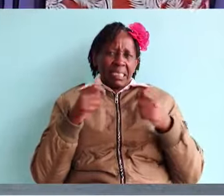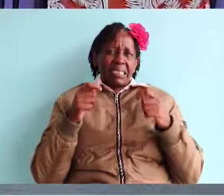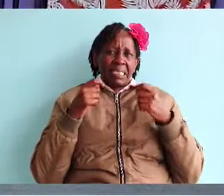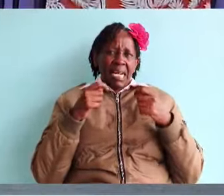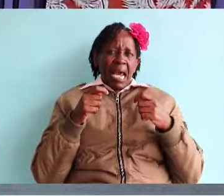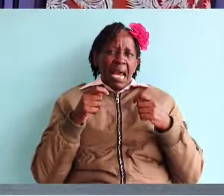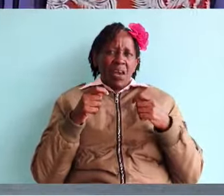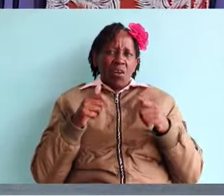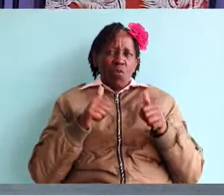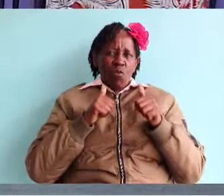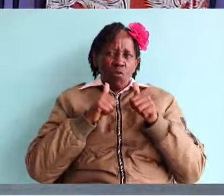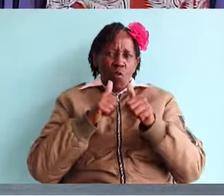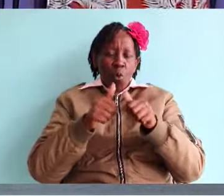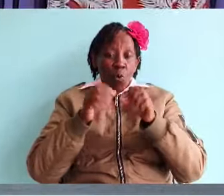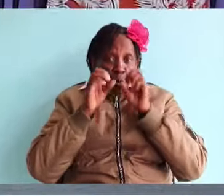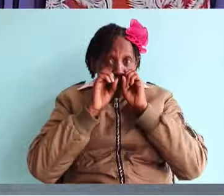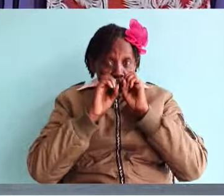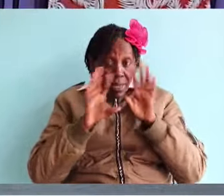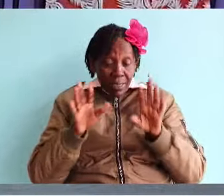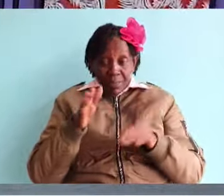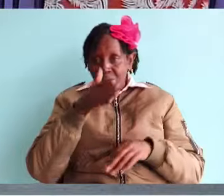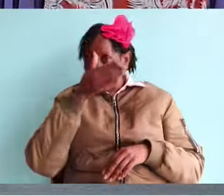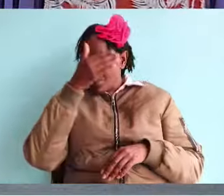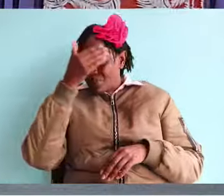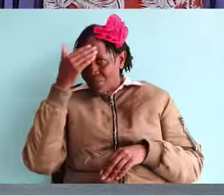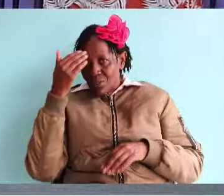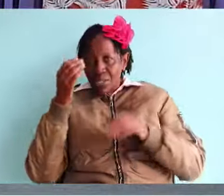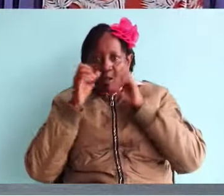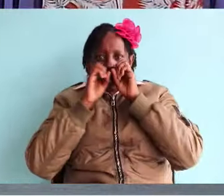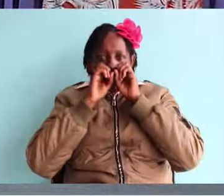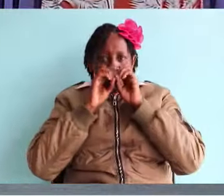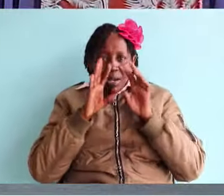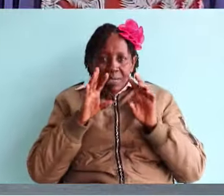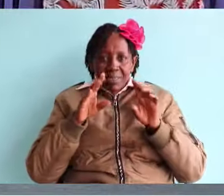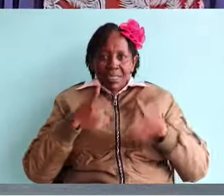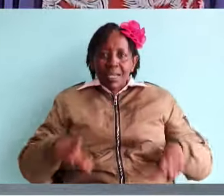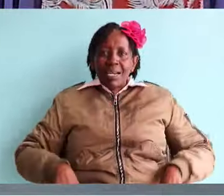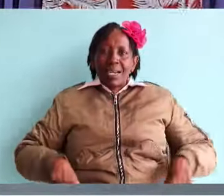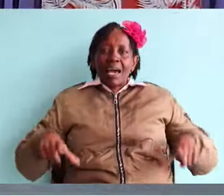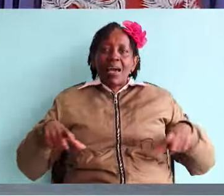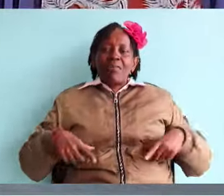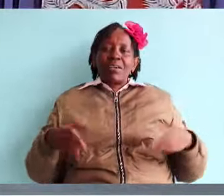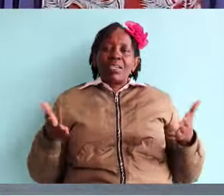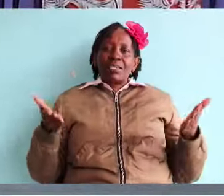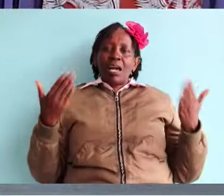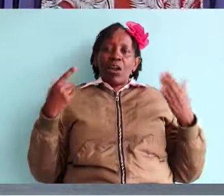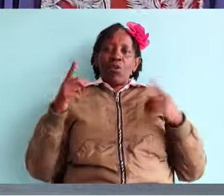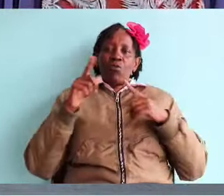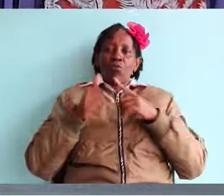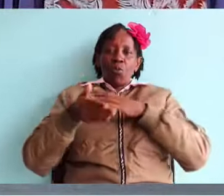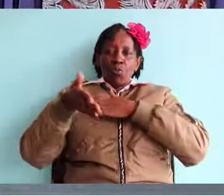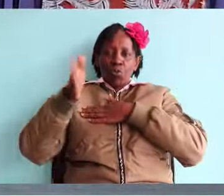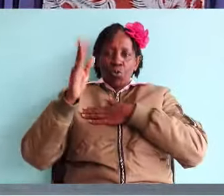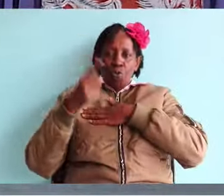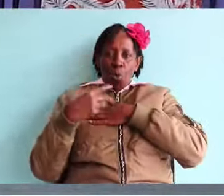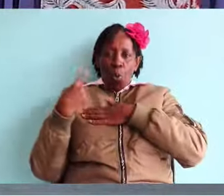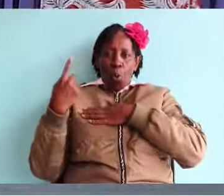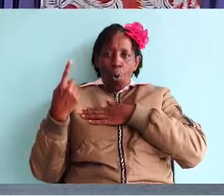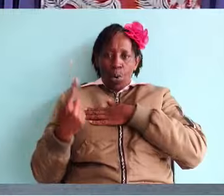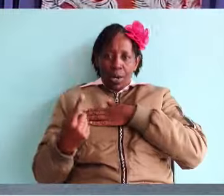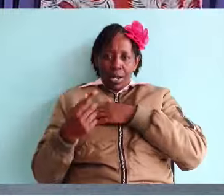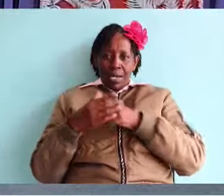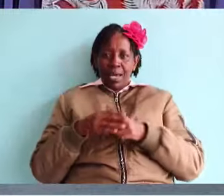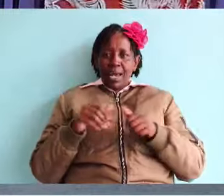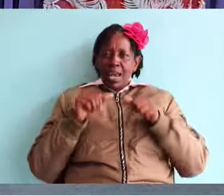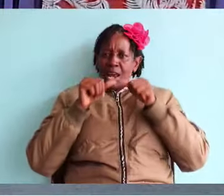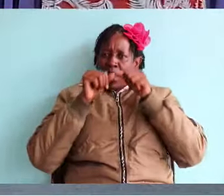forgotten the blessings that are eternal, that come only from you, the enduring faith